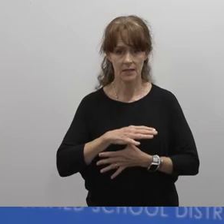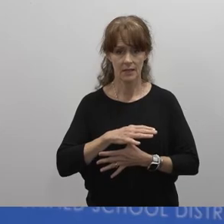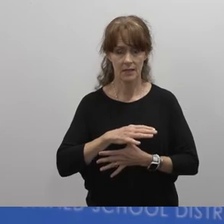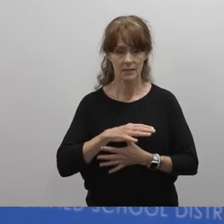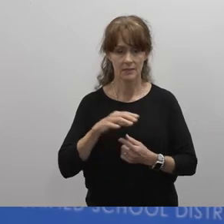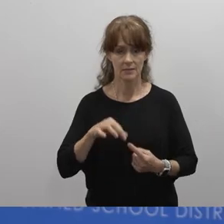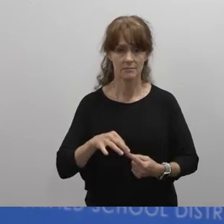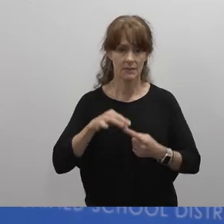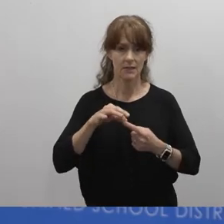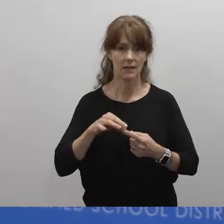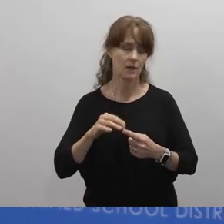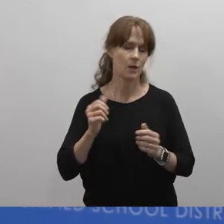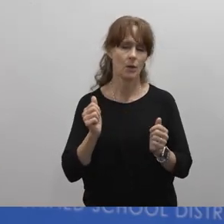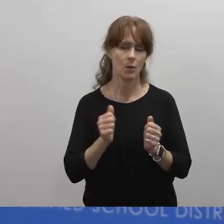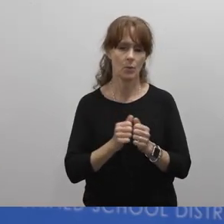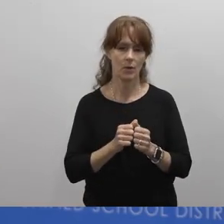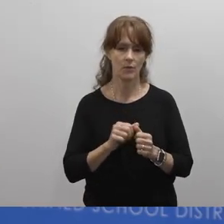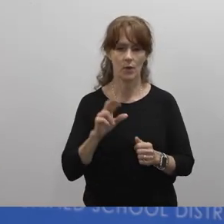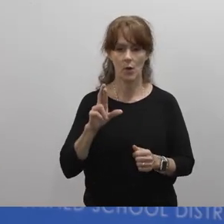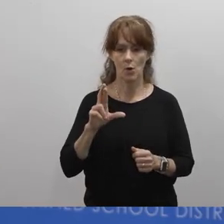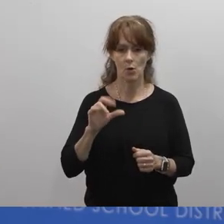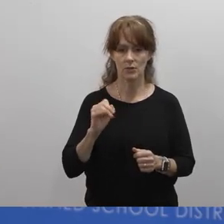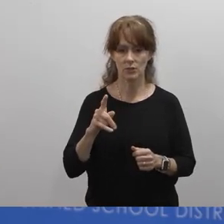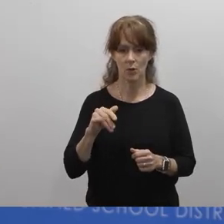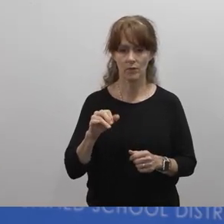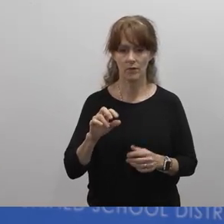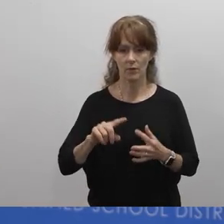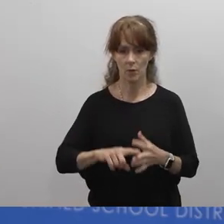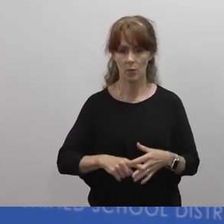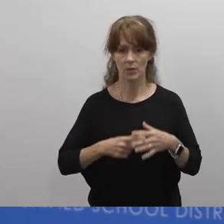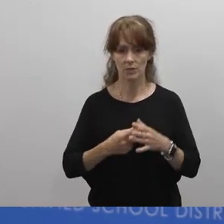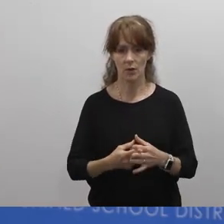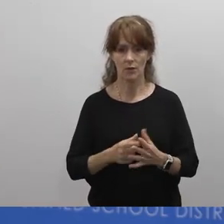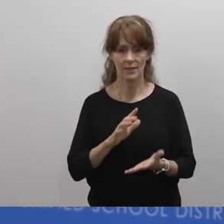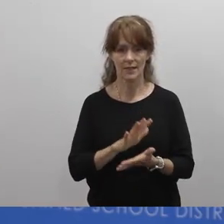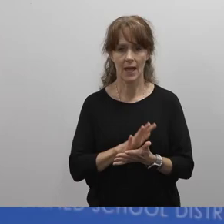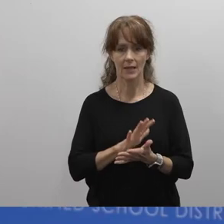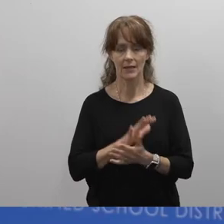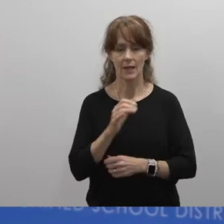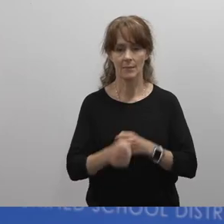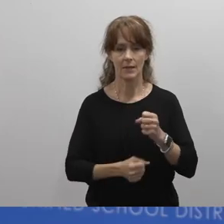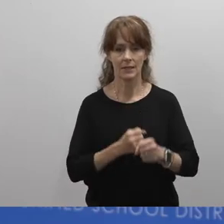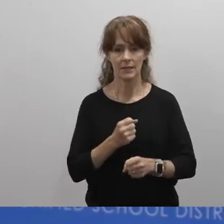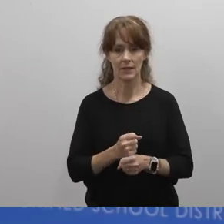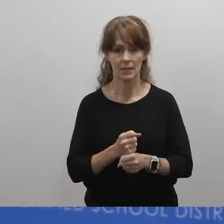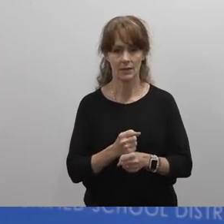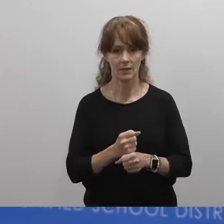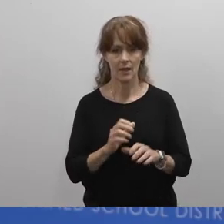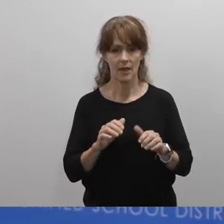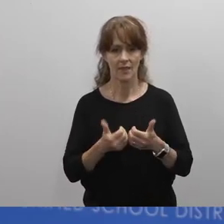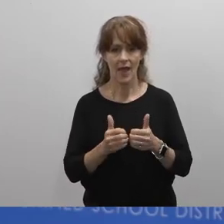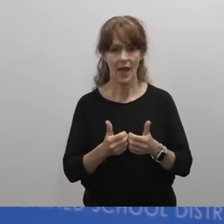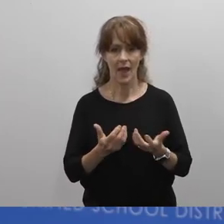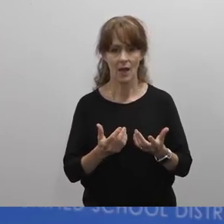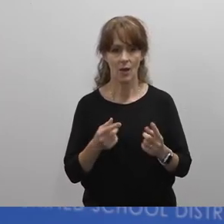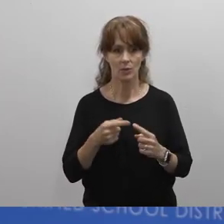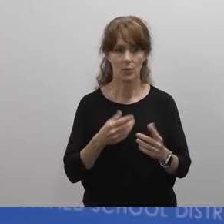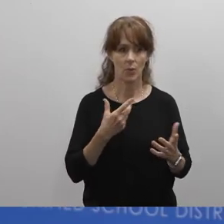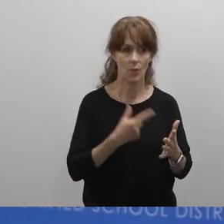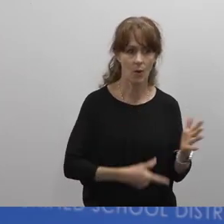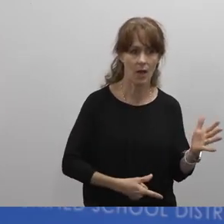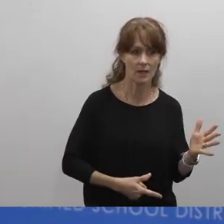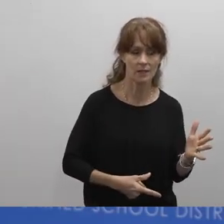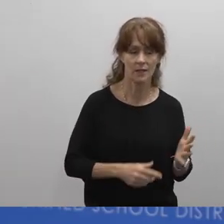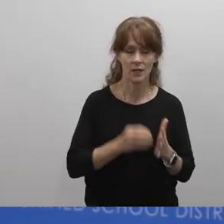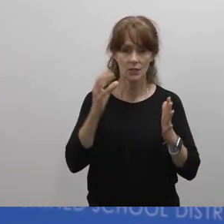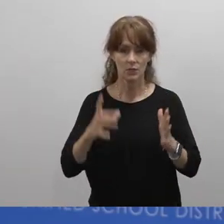particularly with our restorative restart this past academic year, but that's the how that gets us to the what students should be